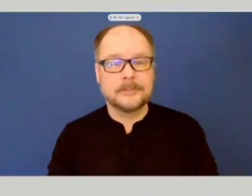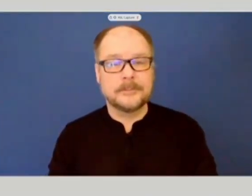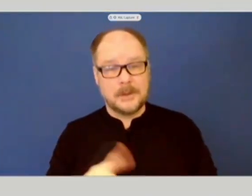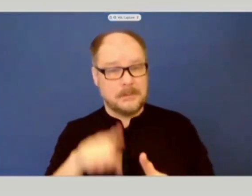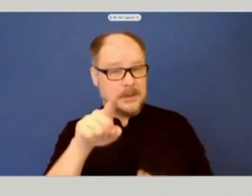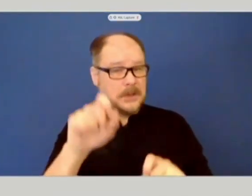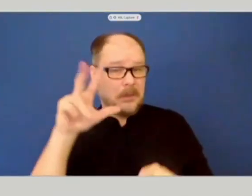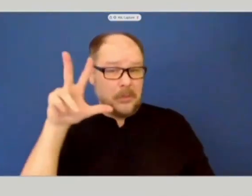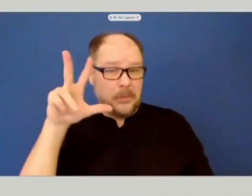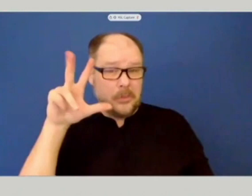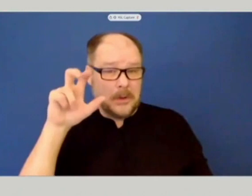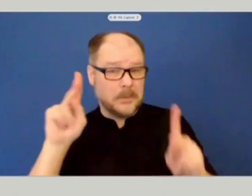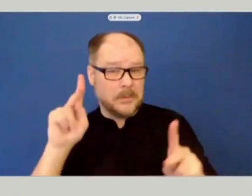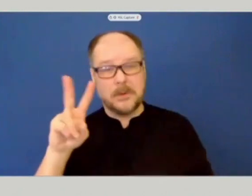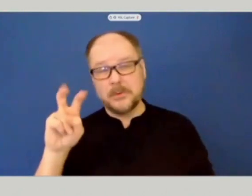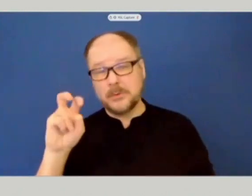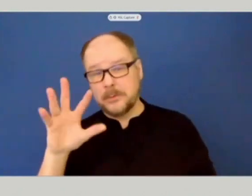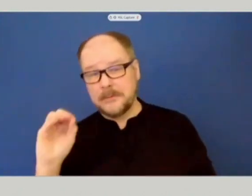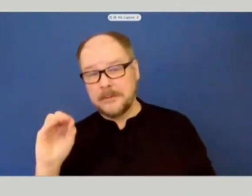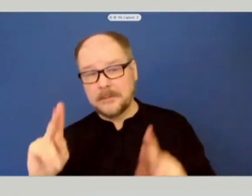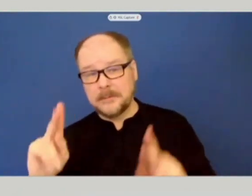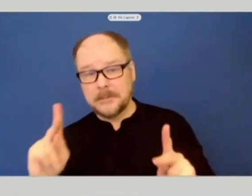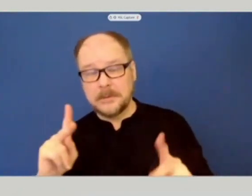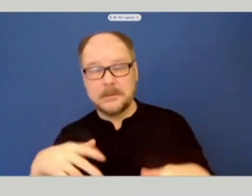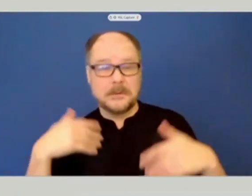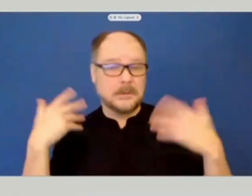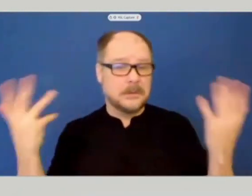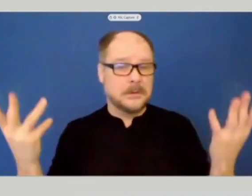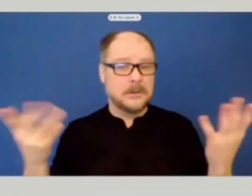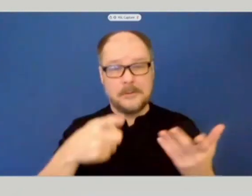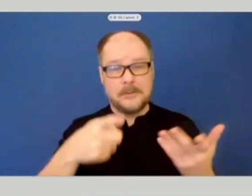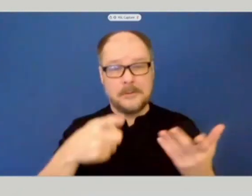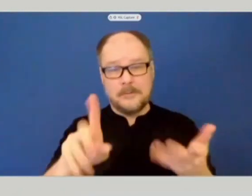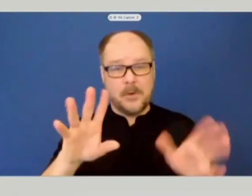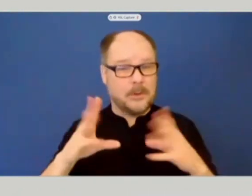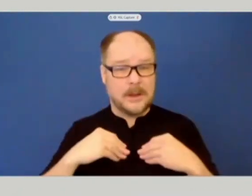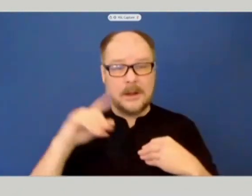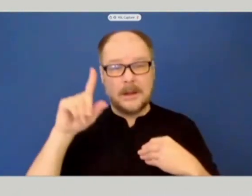300 people, 250 people. You've already